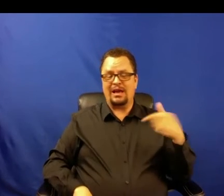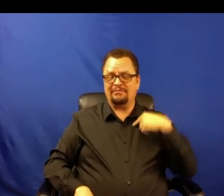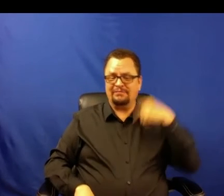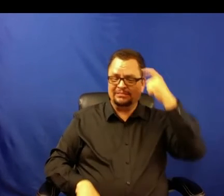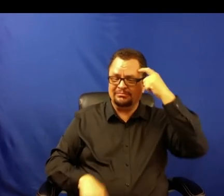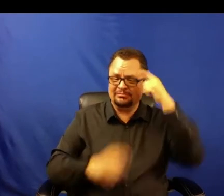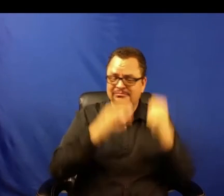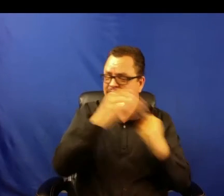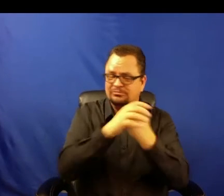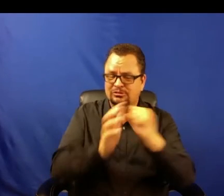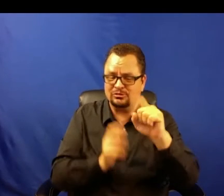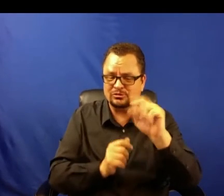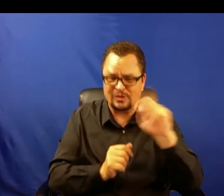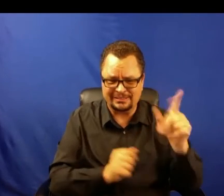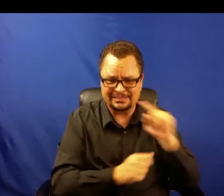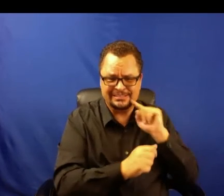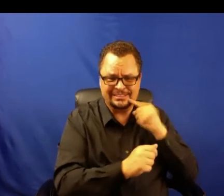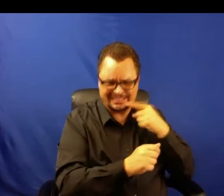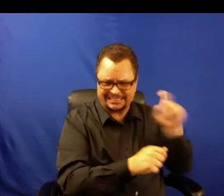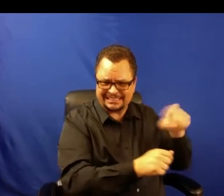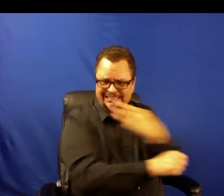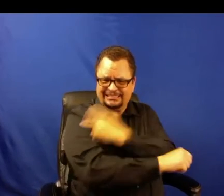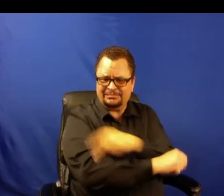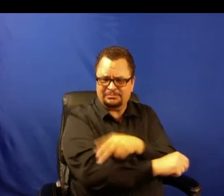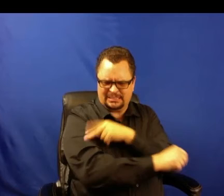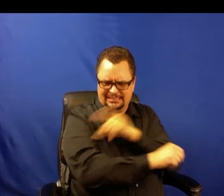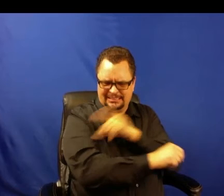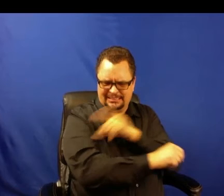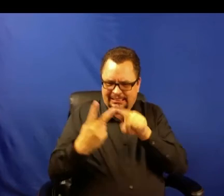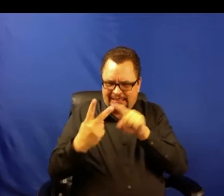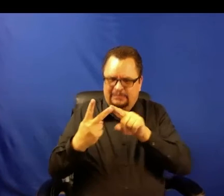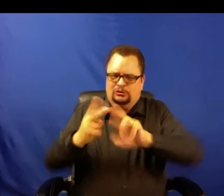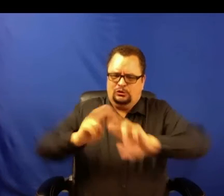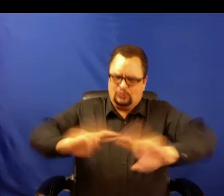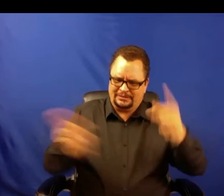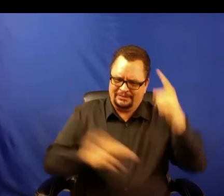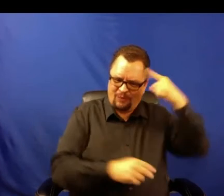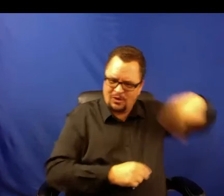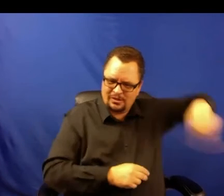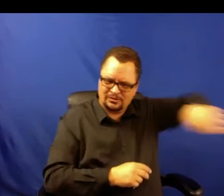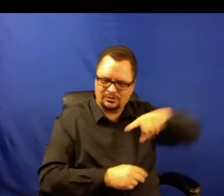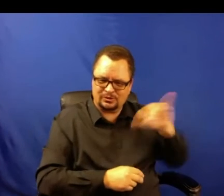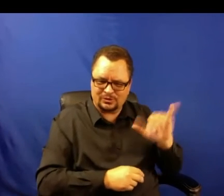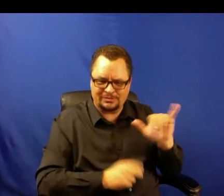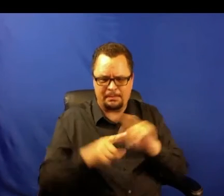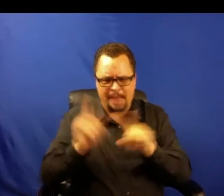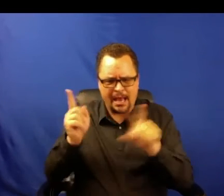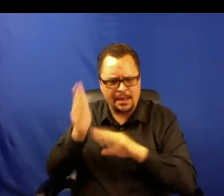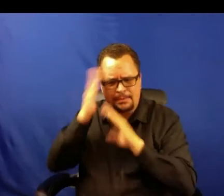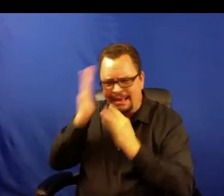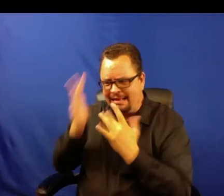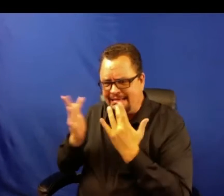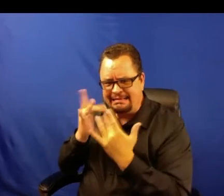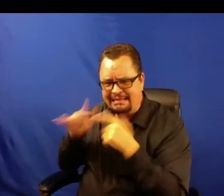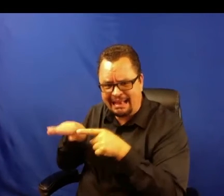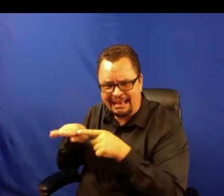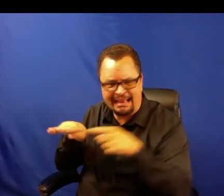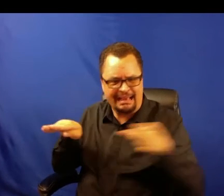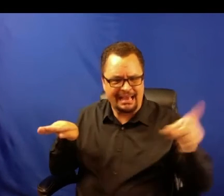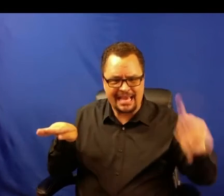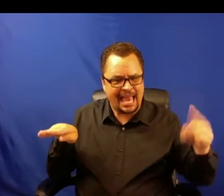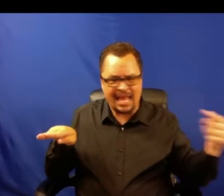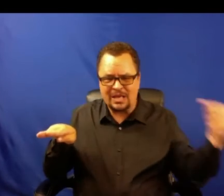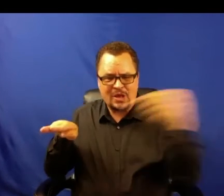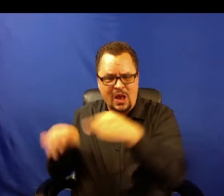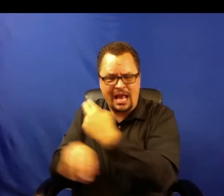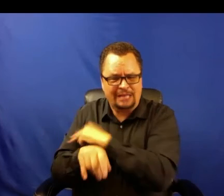be seeking healthcare when needed. Mm-hmm. And one clarifier, Fadi, so the gaps in this, in